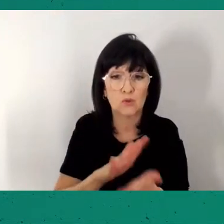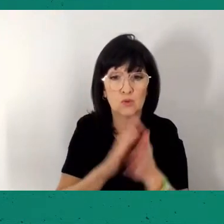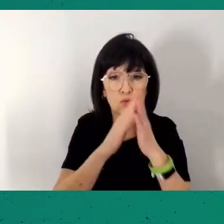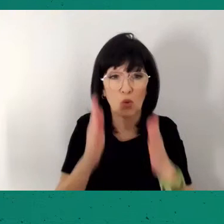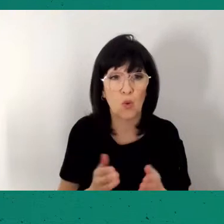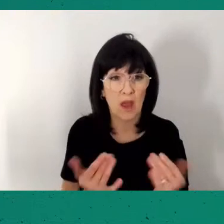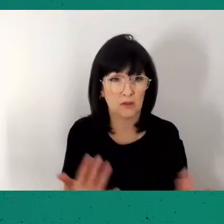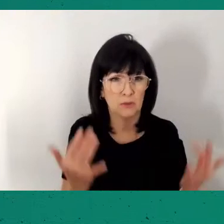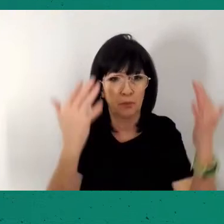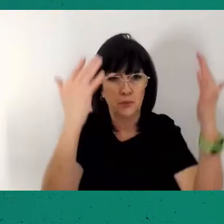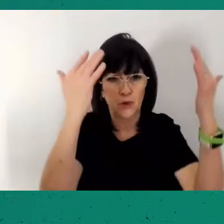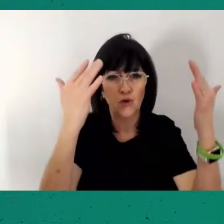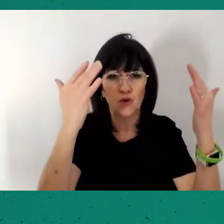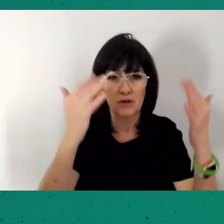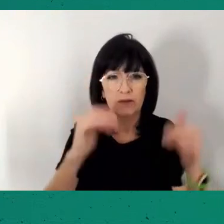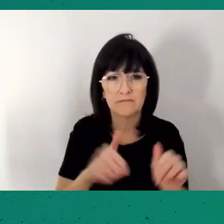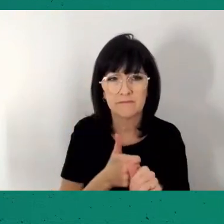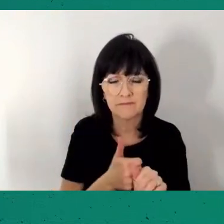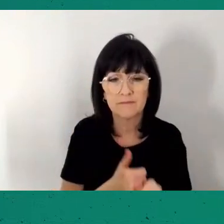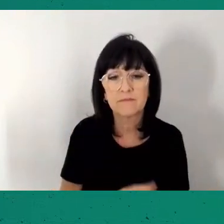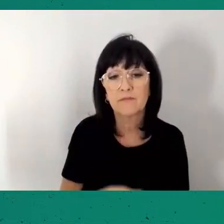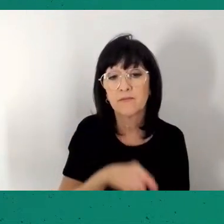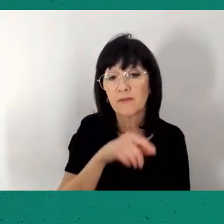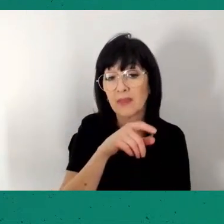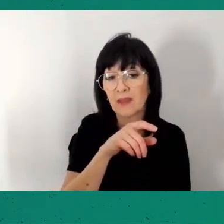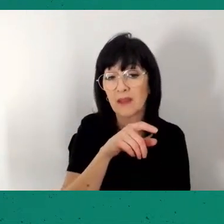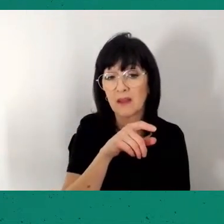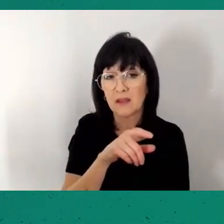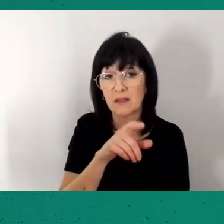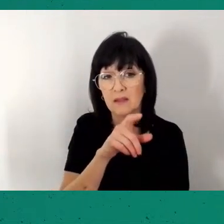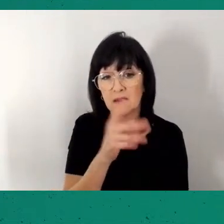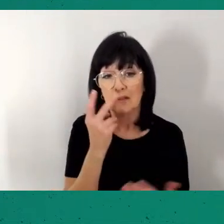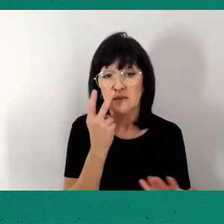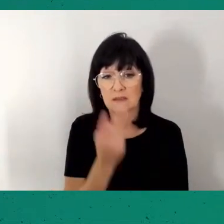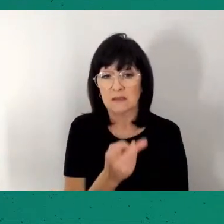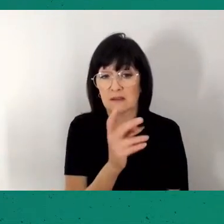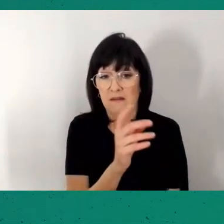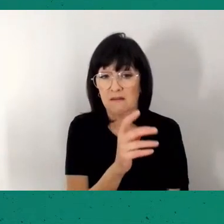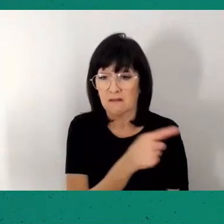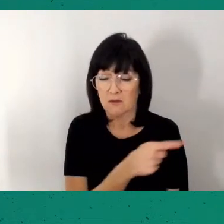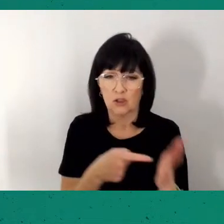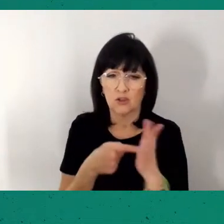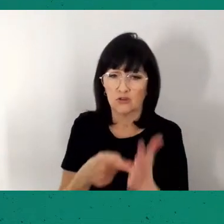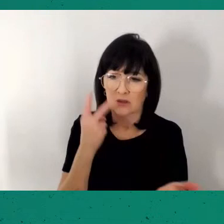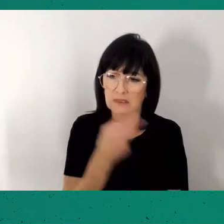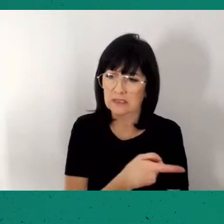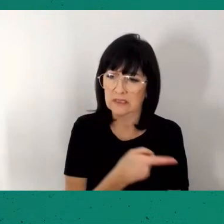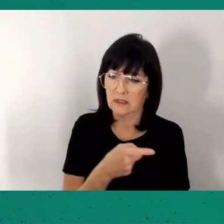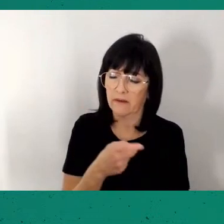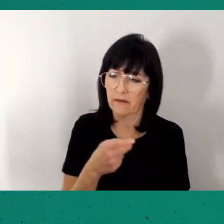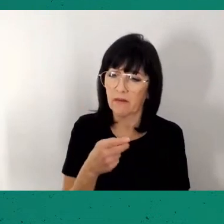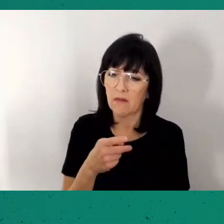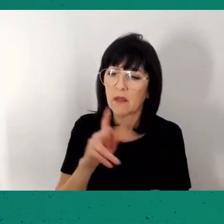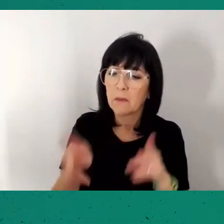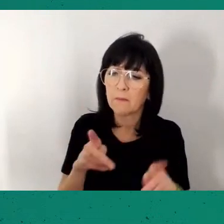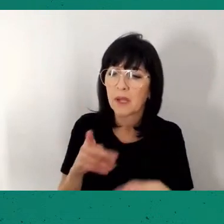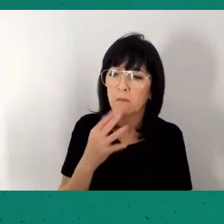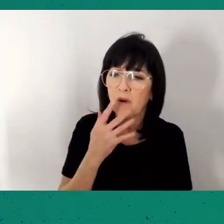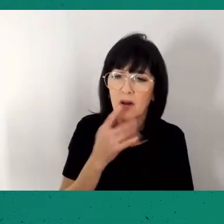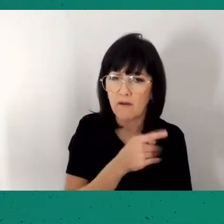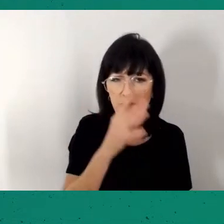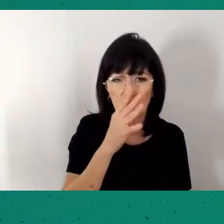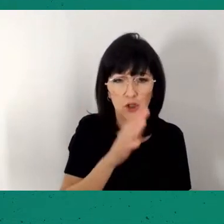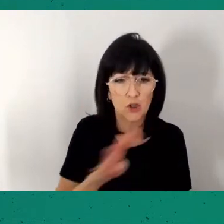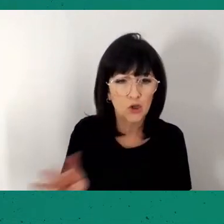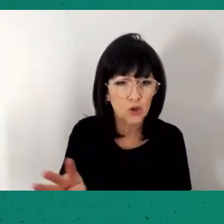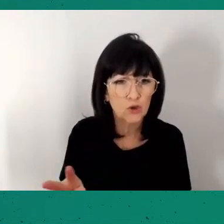Major General Gregory observed, "There the colored people are distinctly ignored in what school system that state has,"